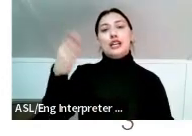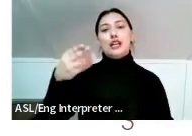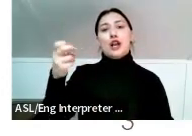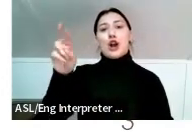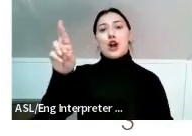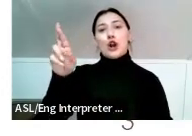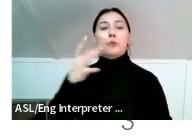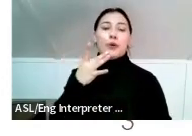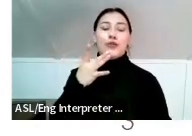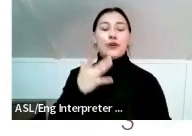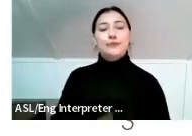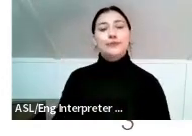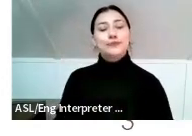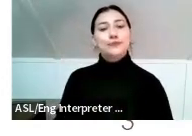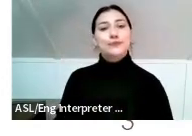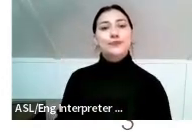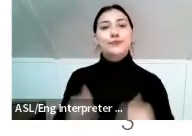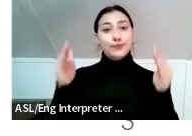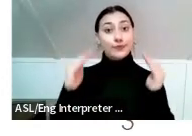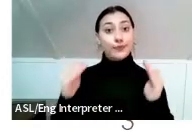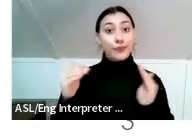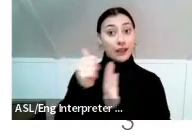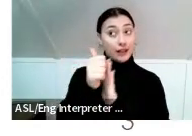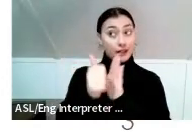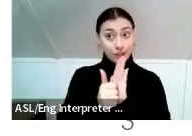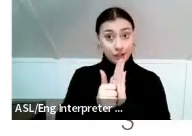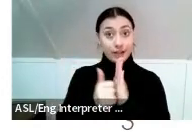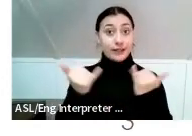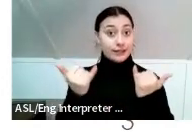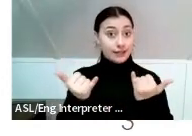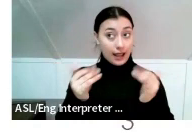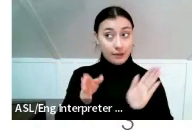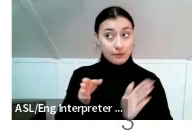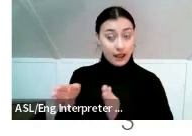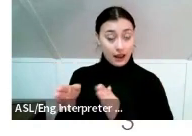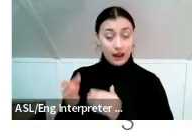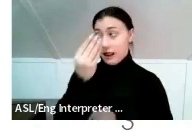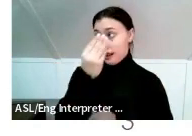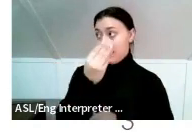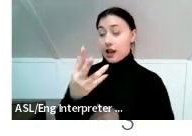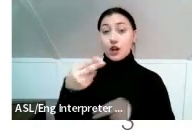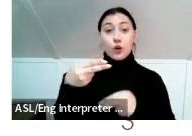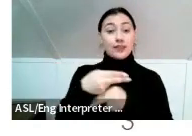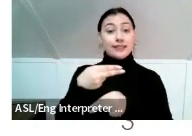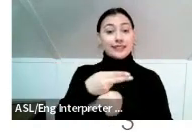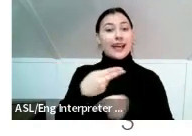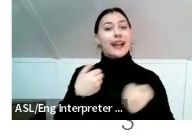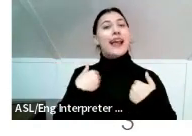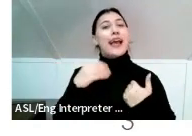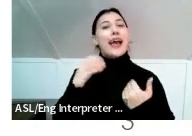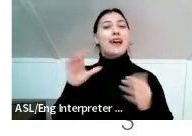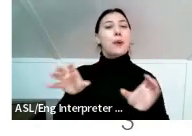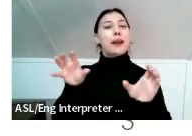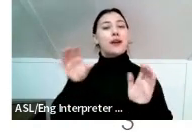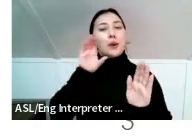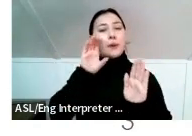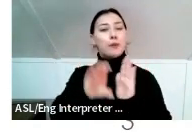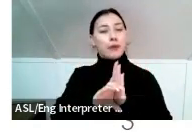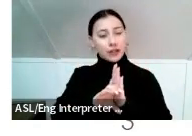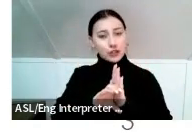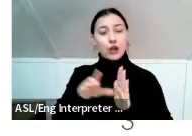Onto our agenda for the day. Just to note, this agenda slide does come with a decorative image of a piece